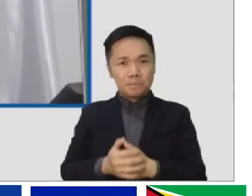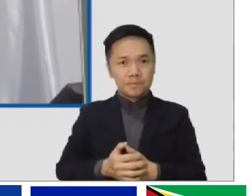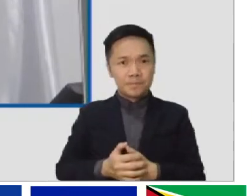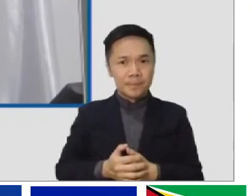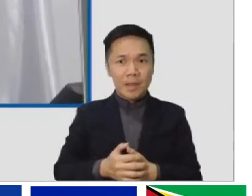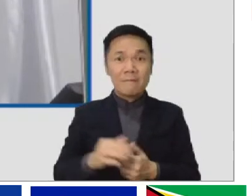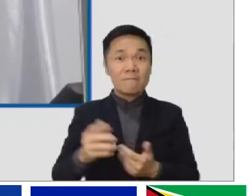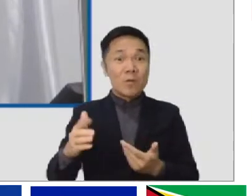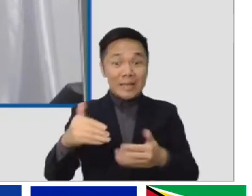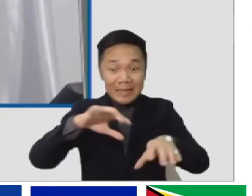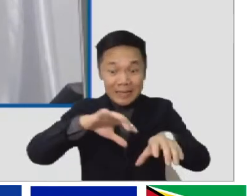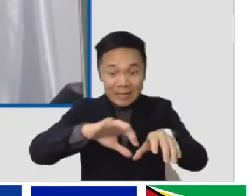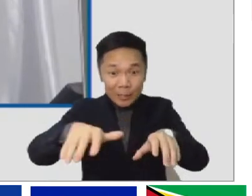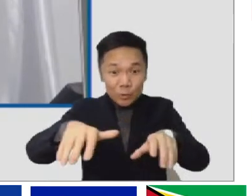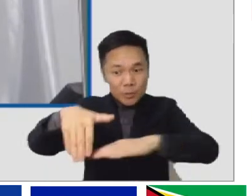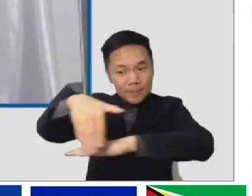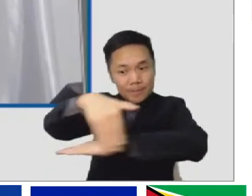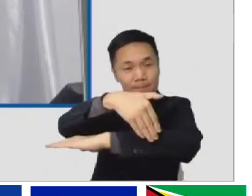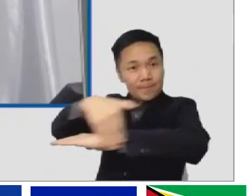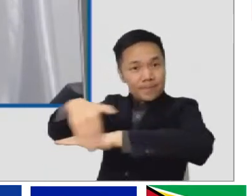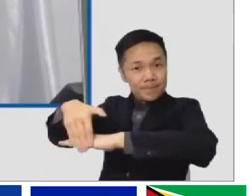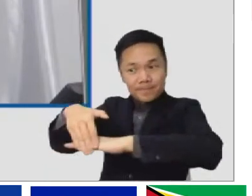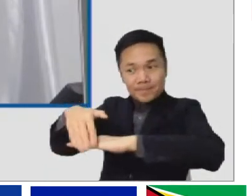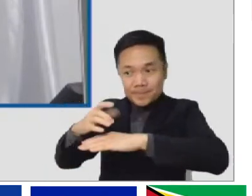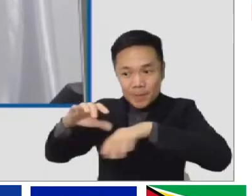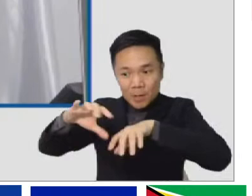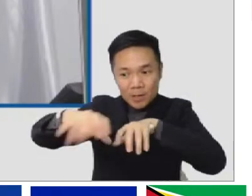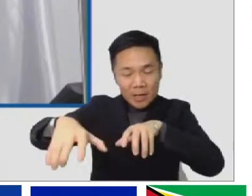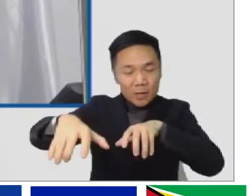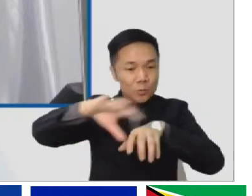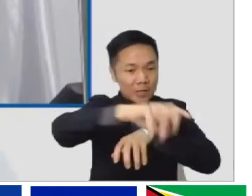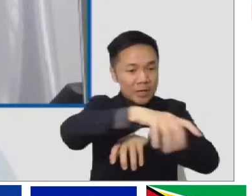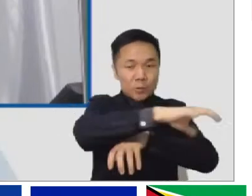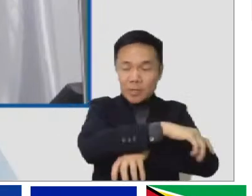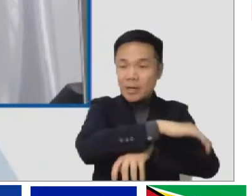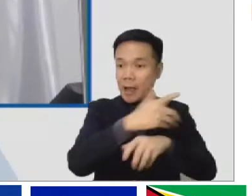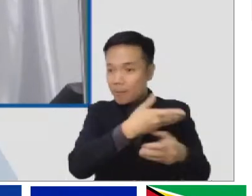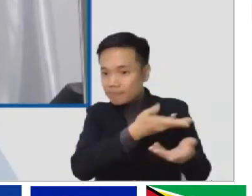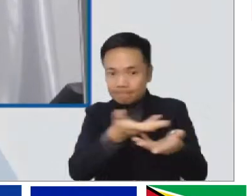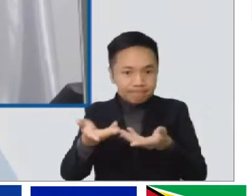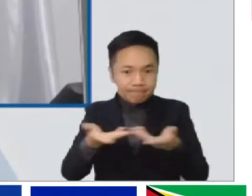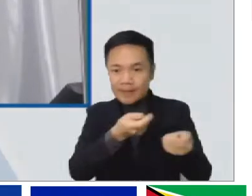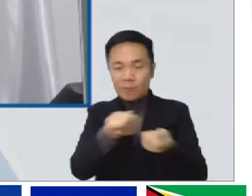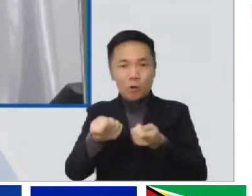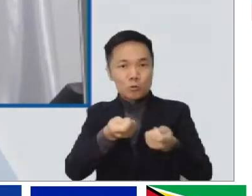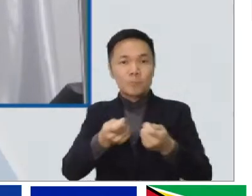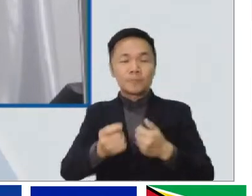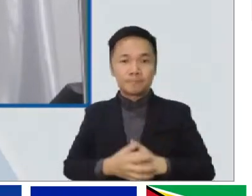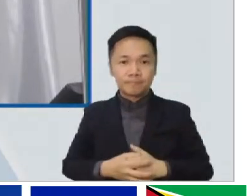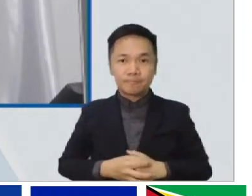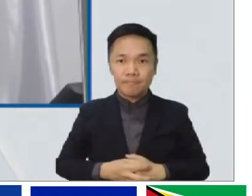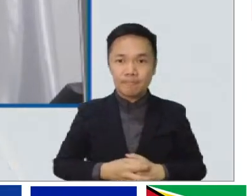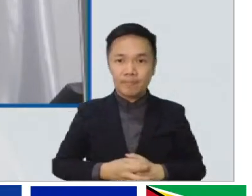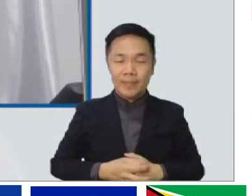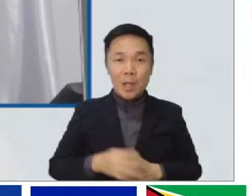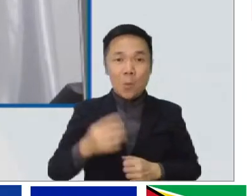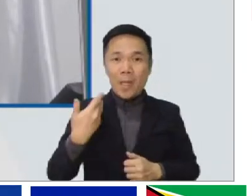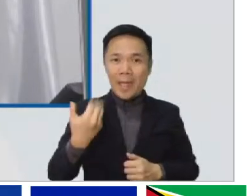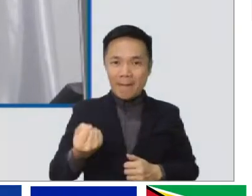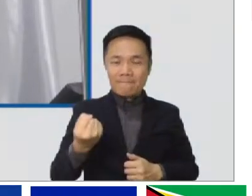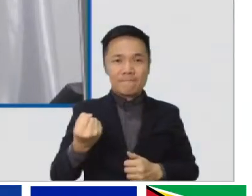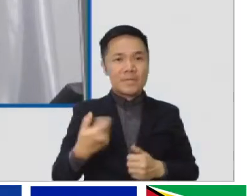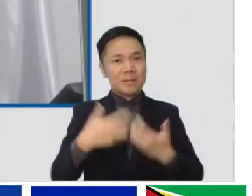coordination mechanisms as well as information and coordination platforms that allow us to just somehow work in terms